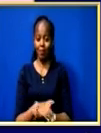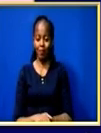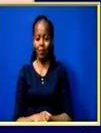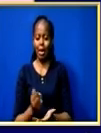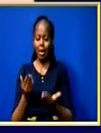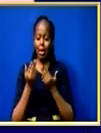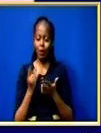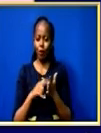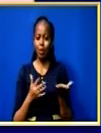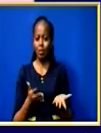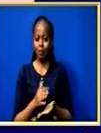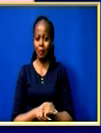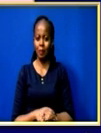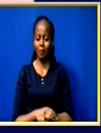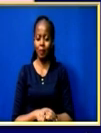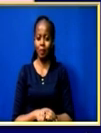good for?